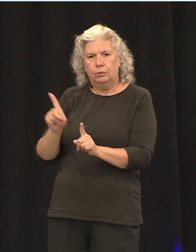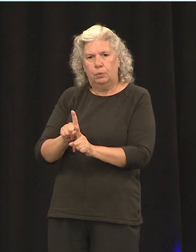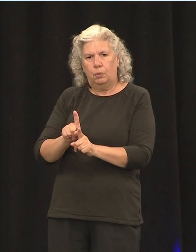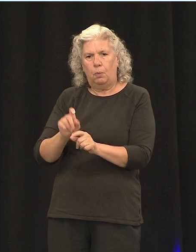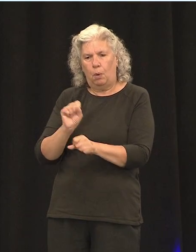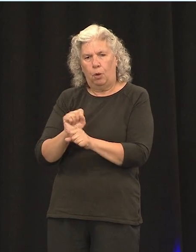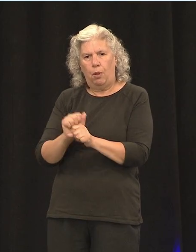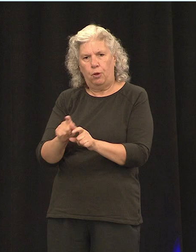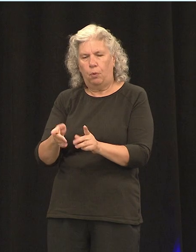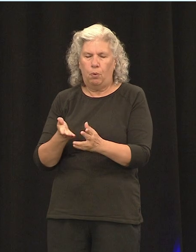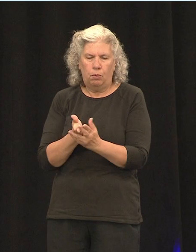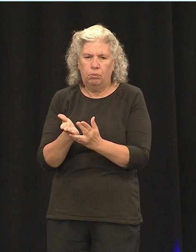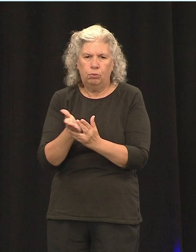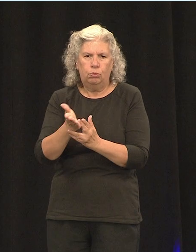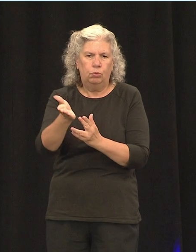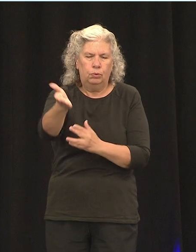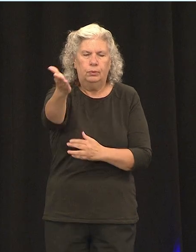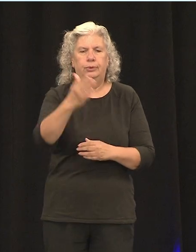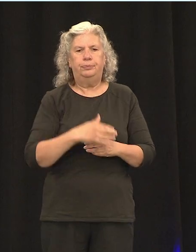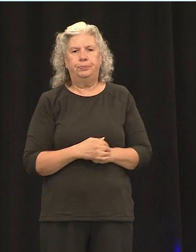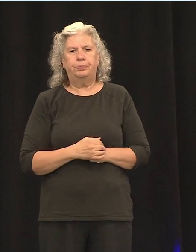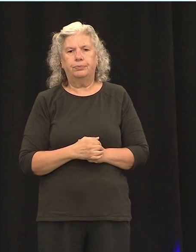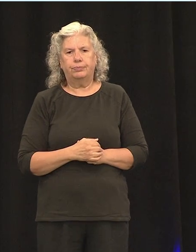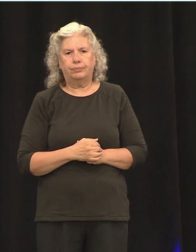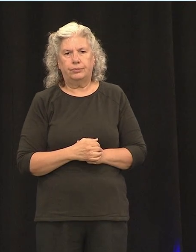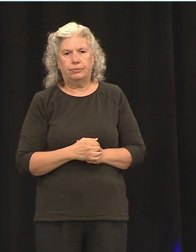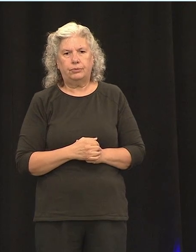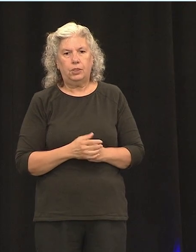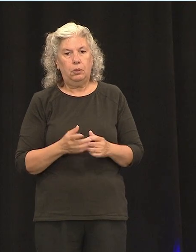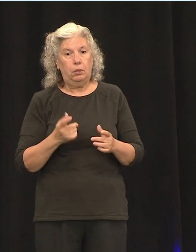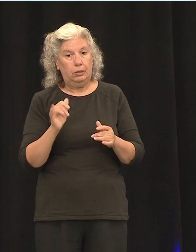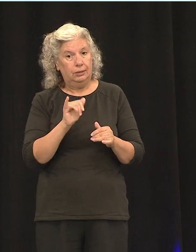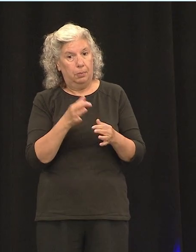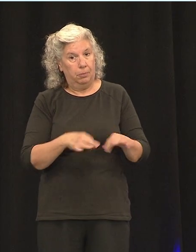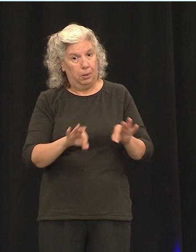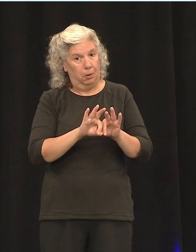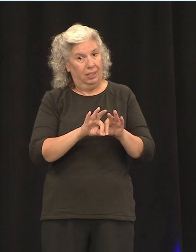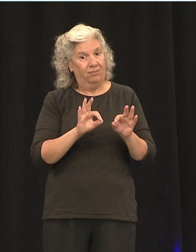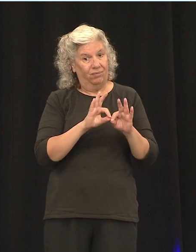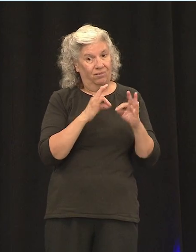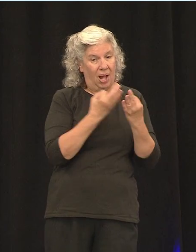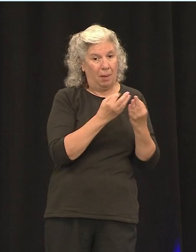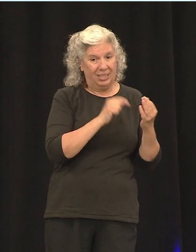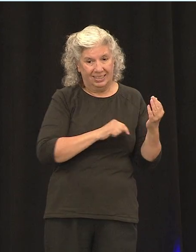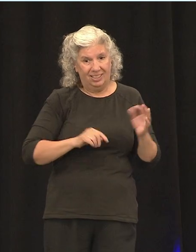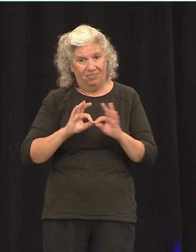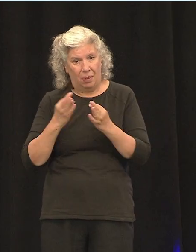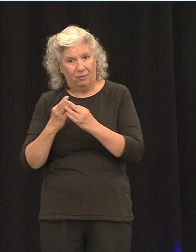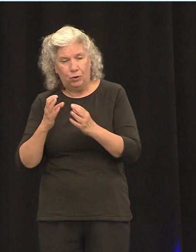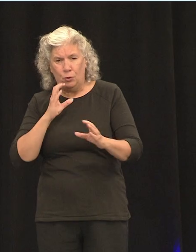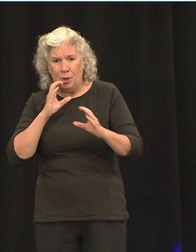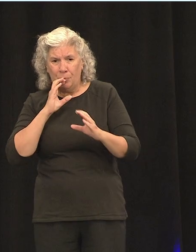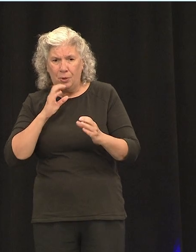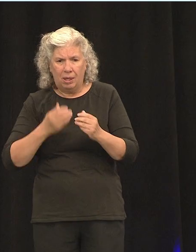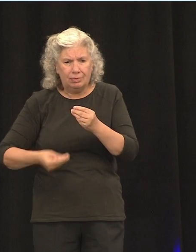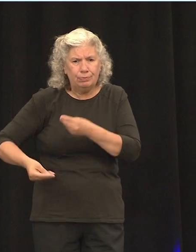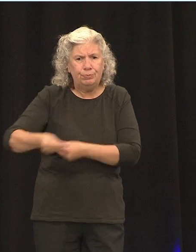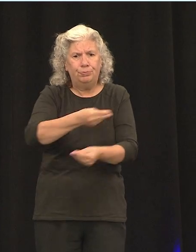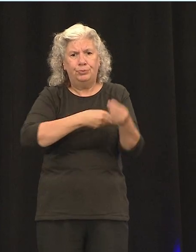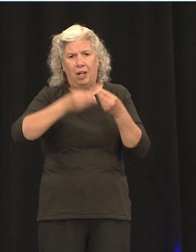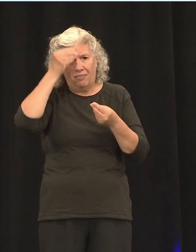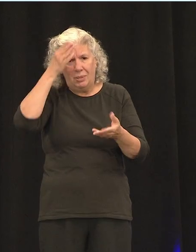It's also important for families to communicate. I mentioned earlier that you really need to